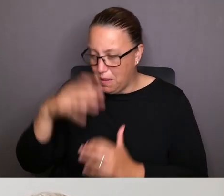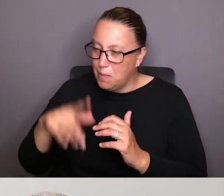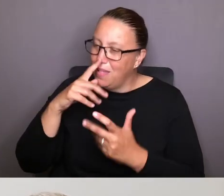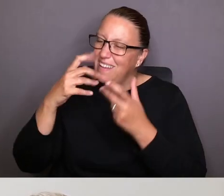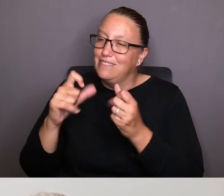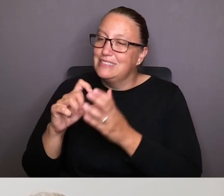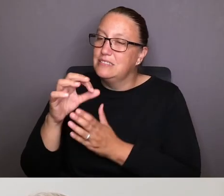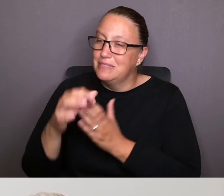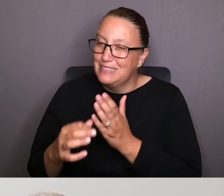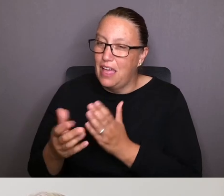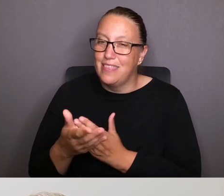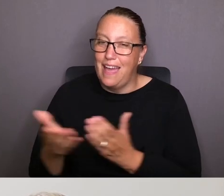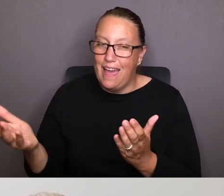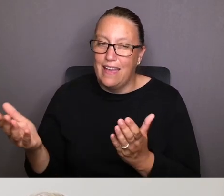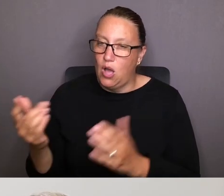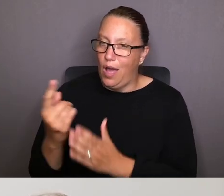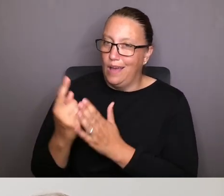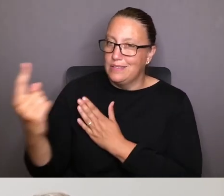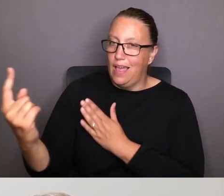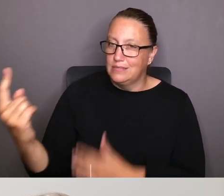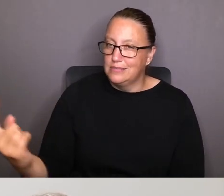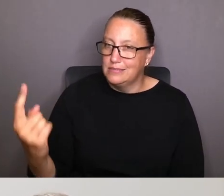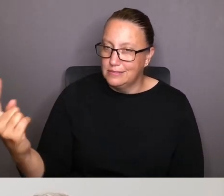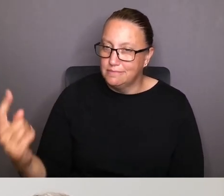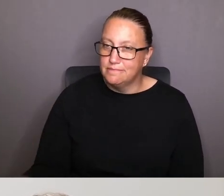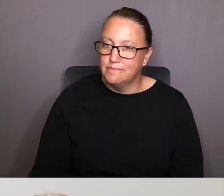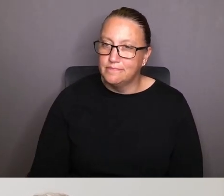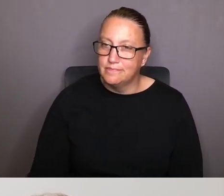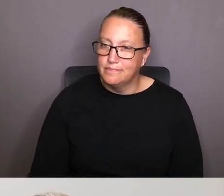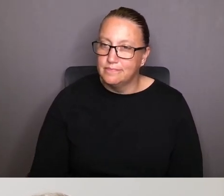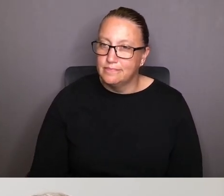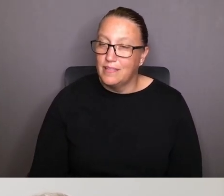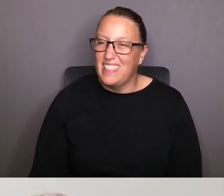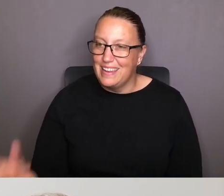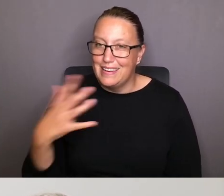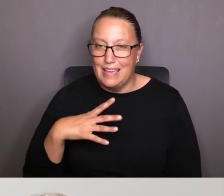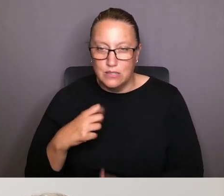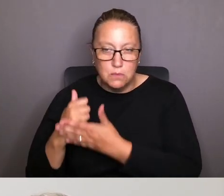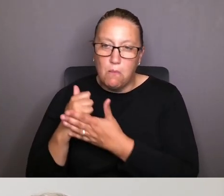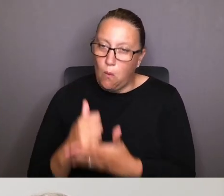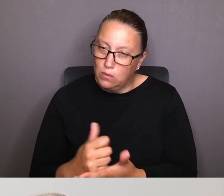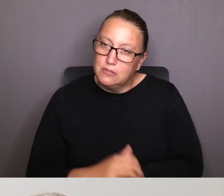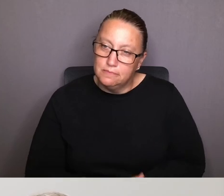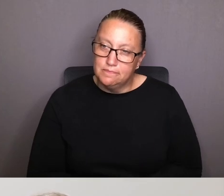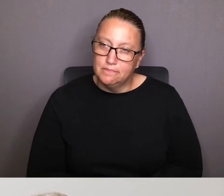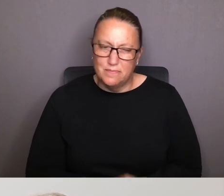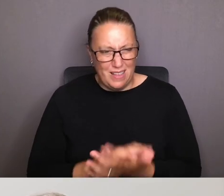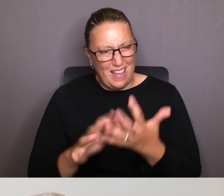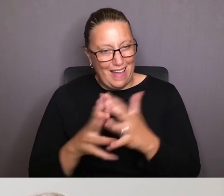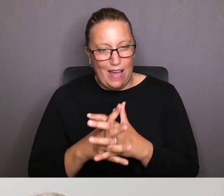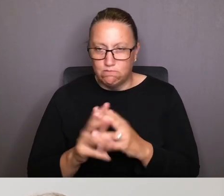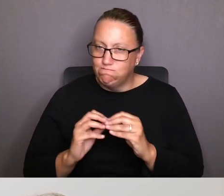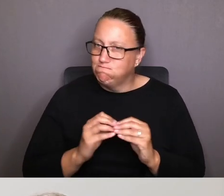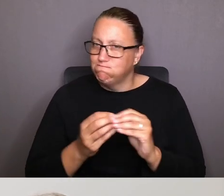are isolated and would need to have support, how do you navigate that with Family